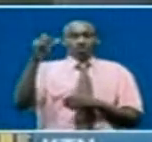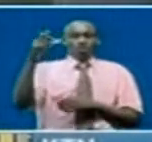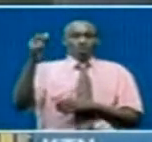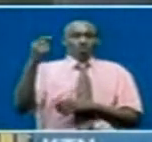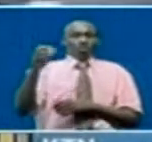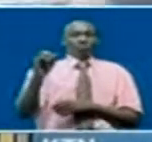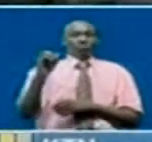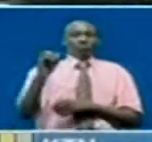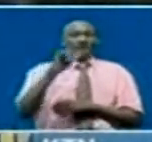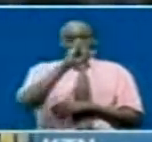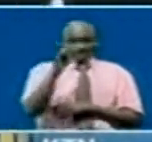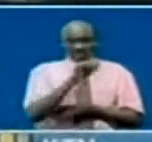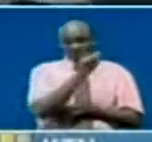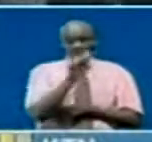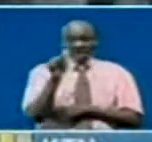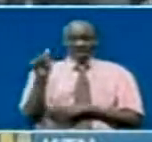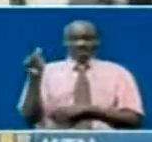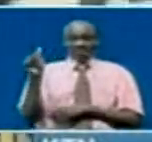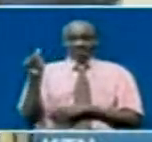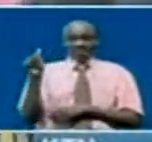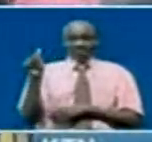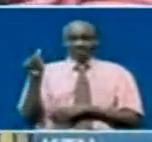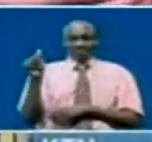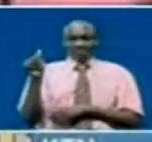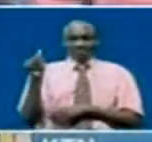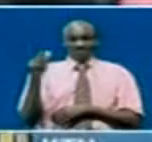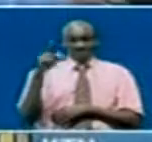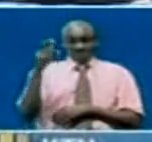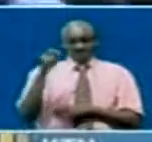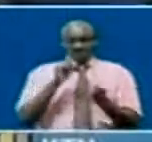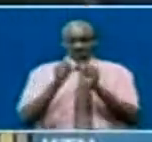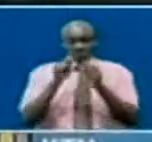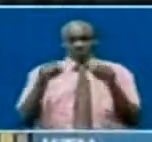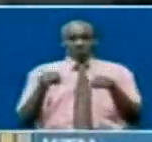Hassan Juma, KTN Sports Today.